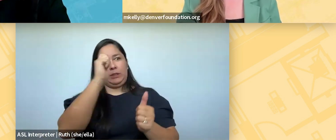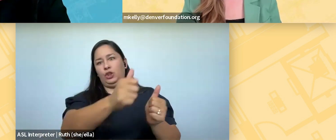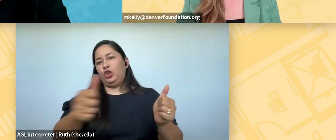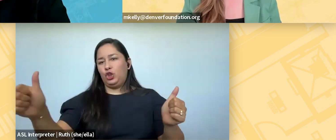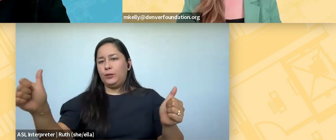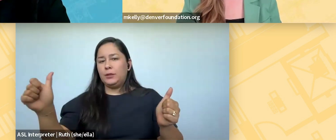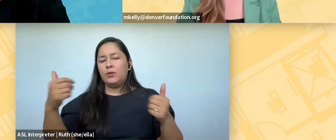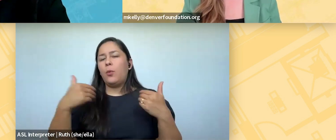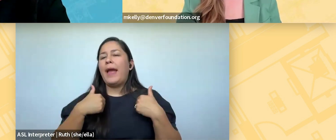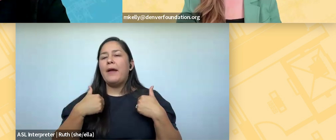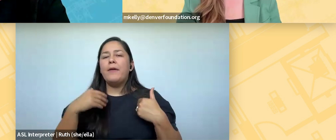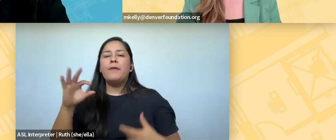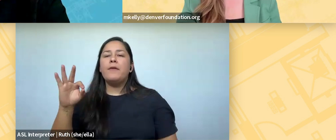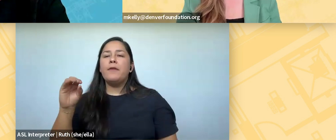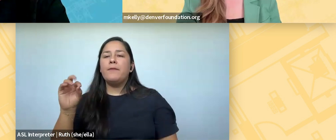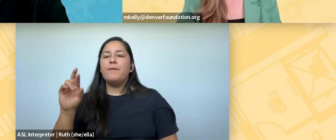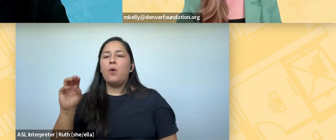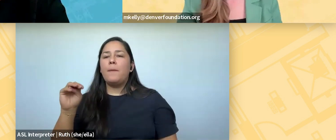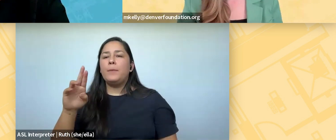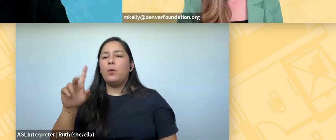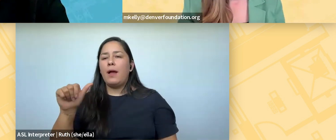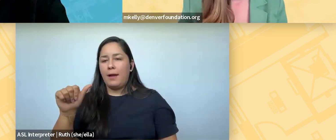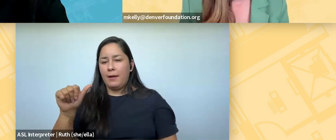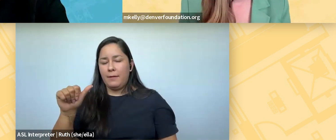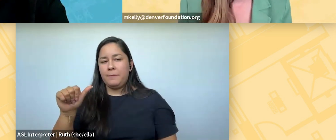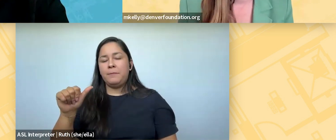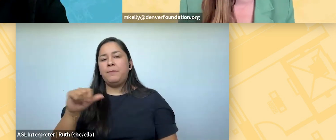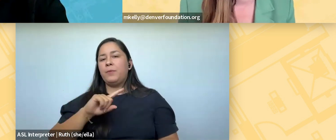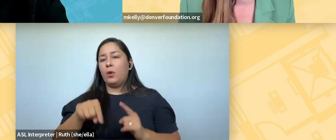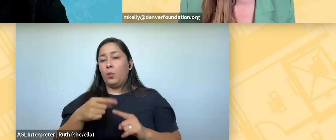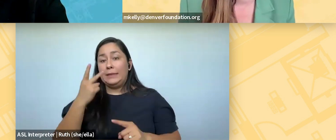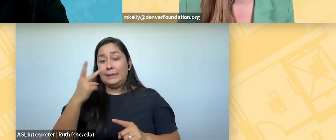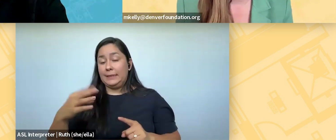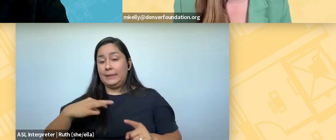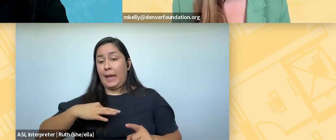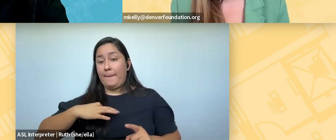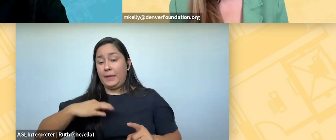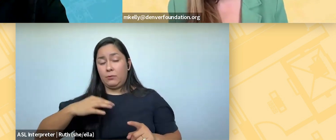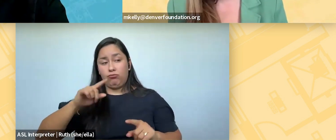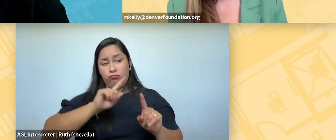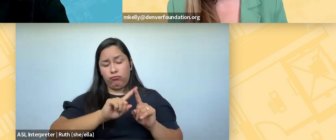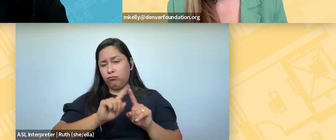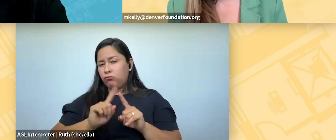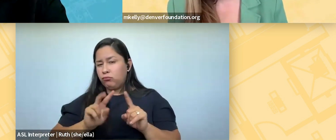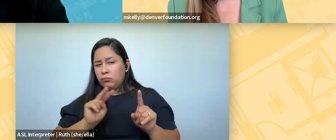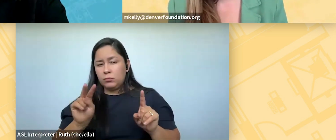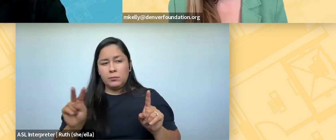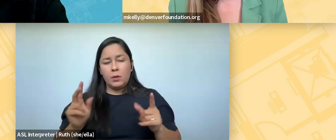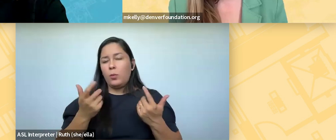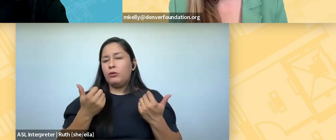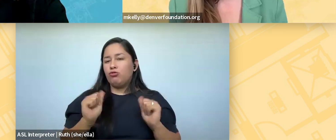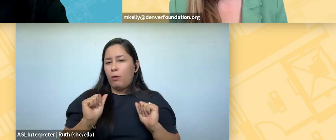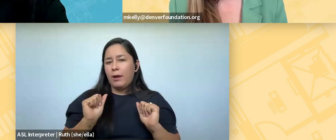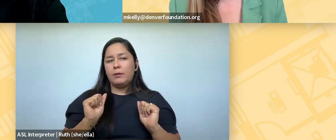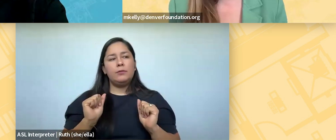have a formula that we use, that we work through once we see who the applicants are. And we try to fund as close to